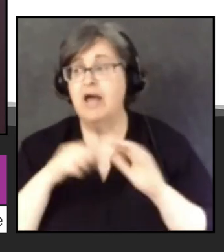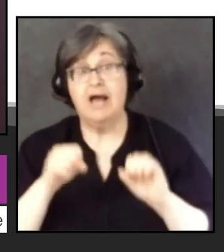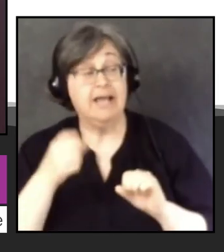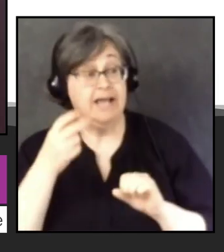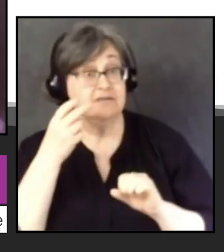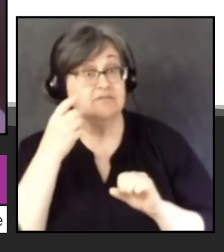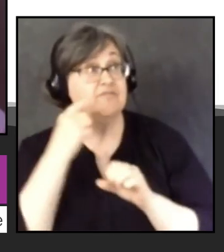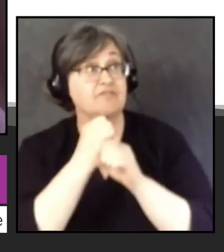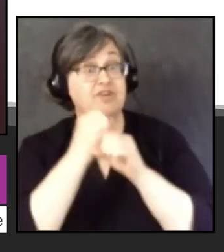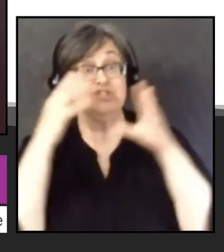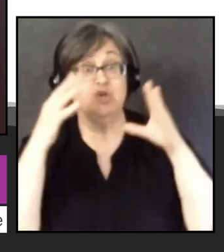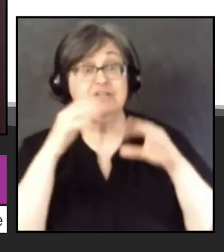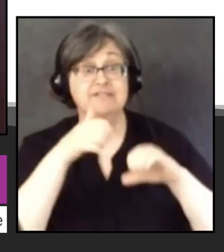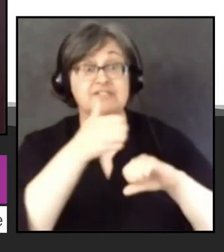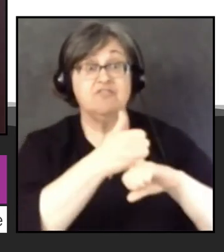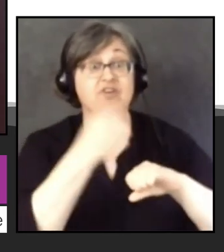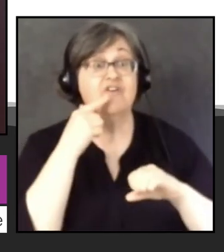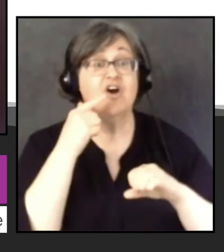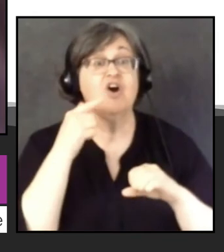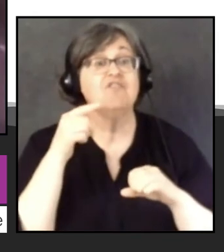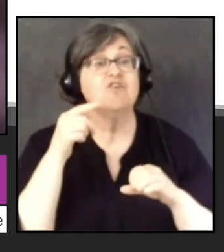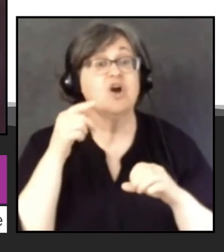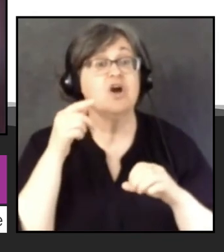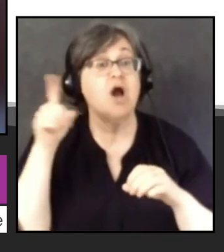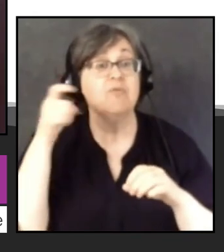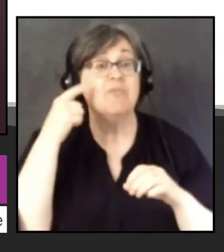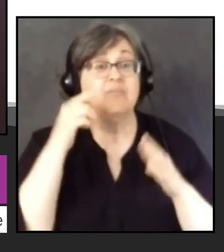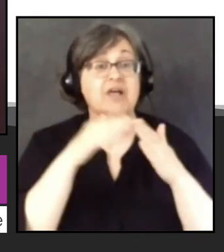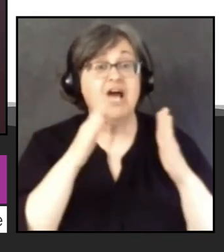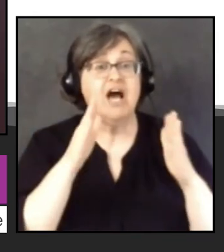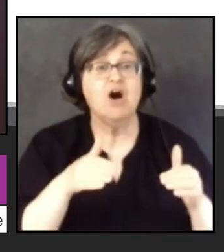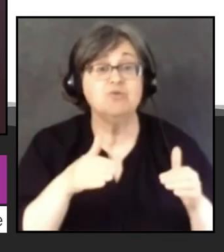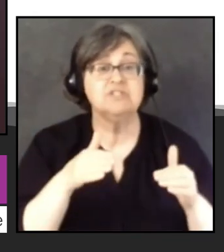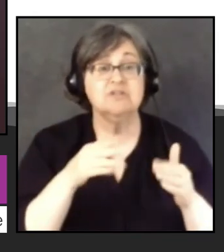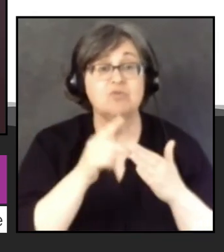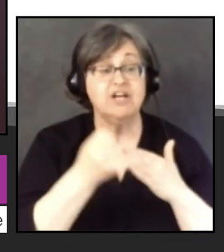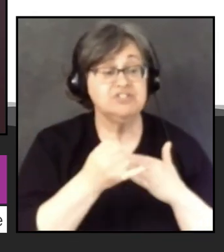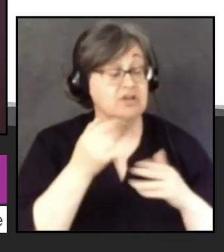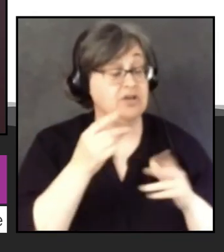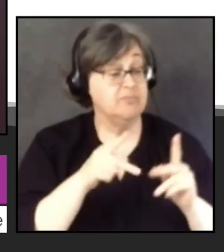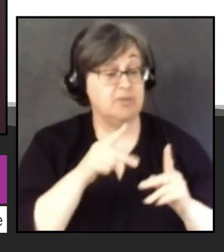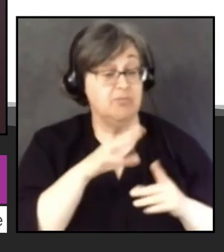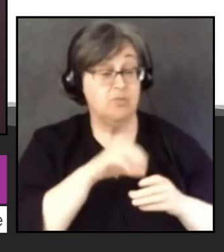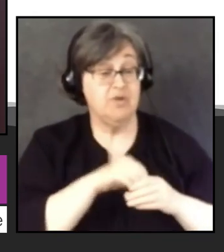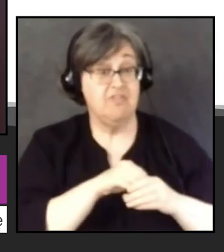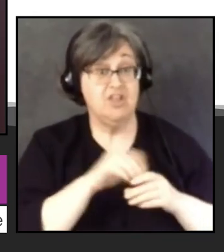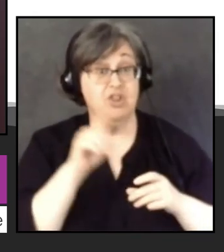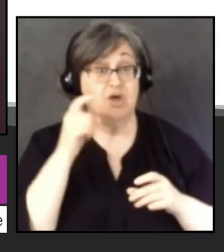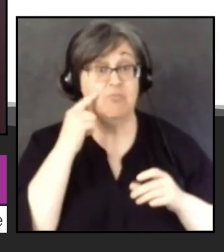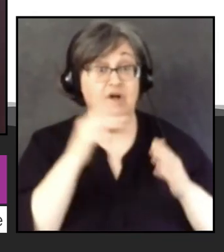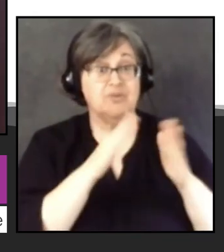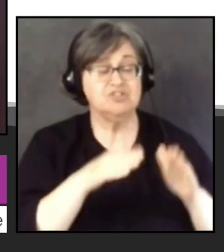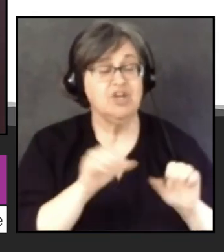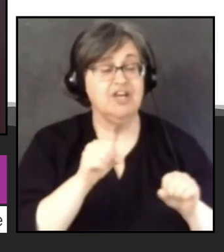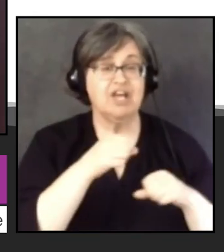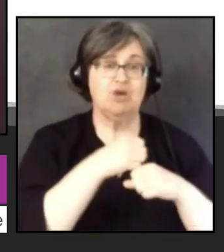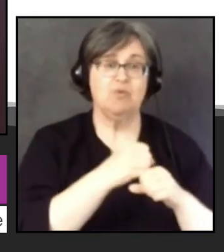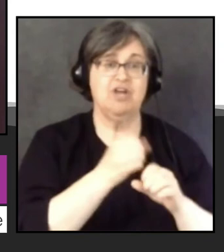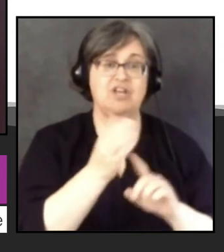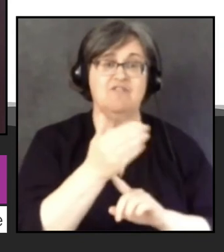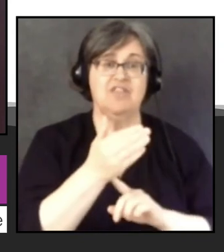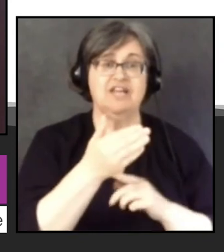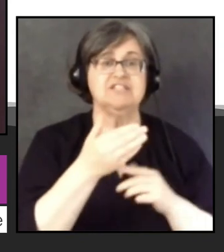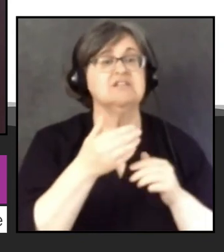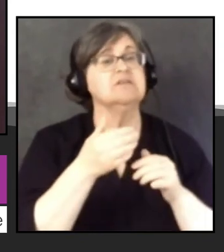being used as part of a public housing project where people in part of a public housing community create flags together to like